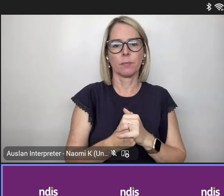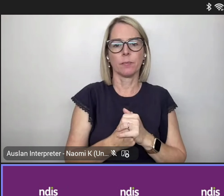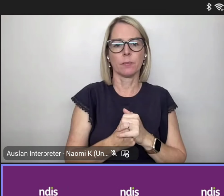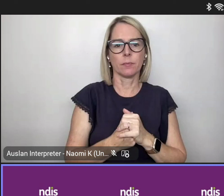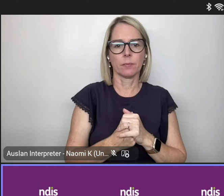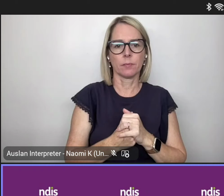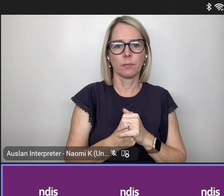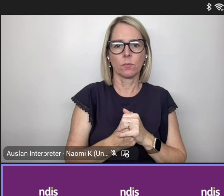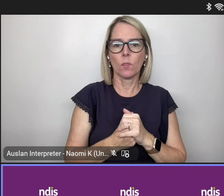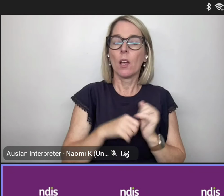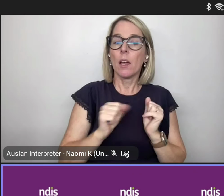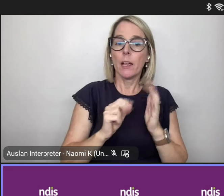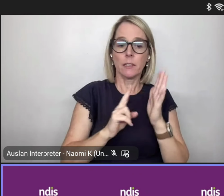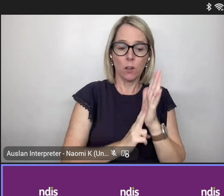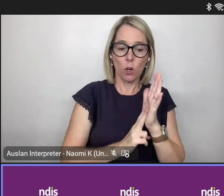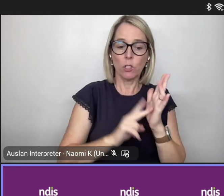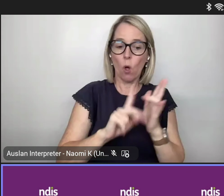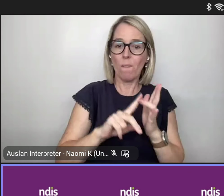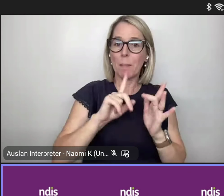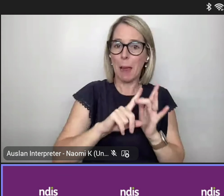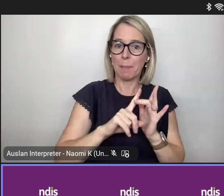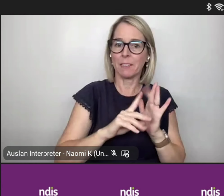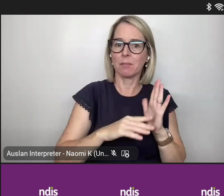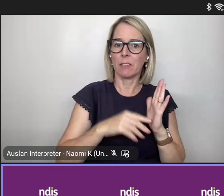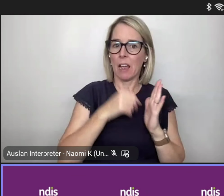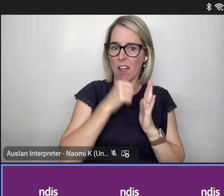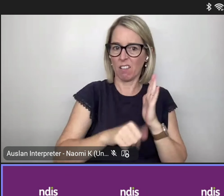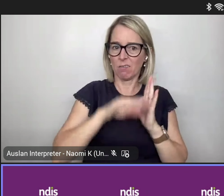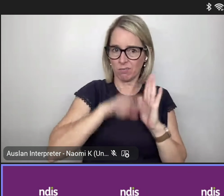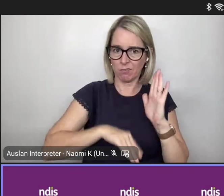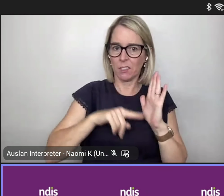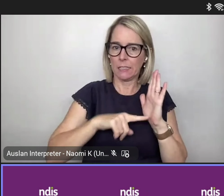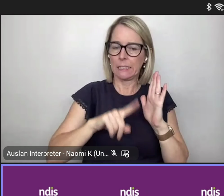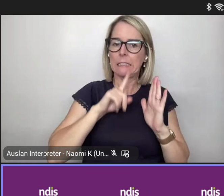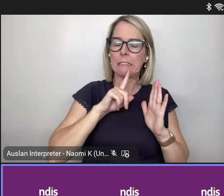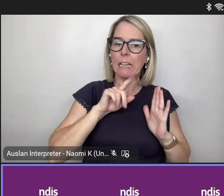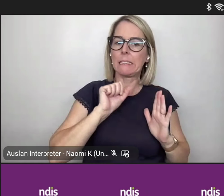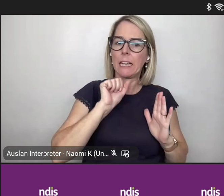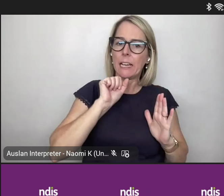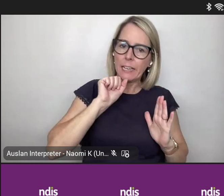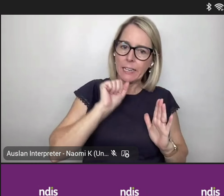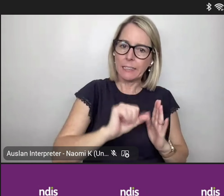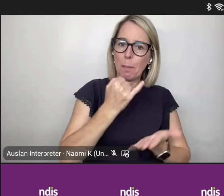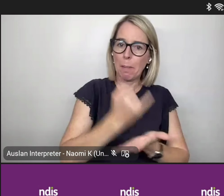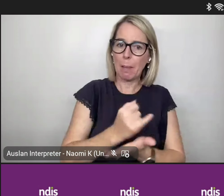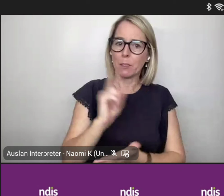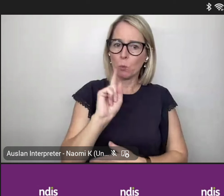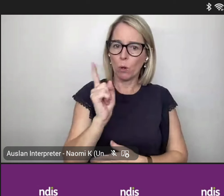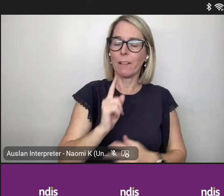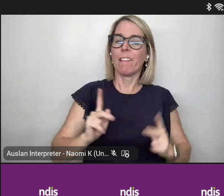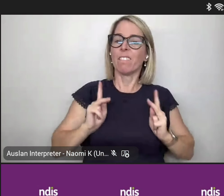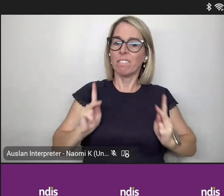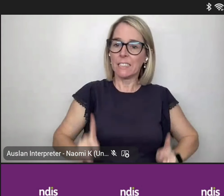Oscar's notice of impairments tells him the impairment categories are physical and neurological.